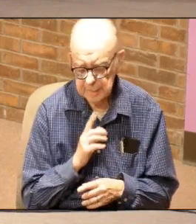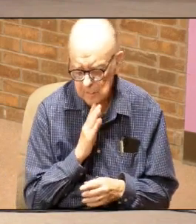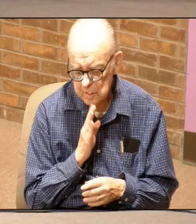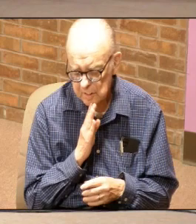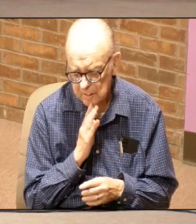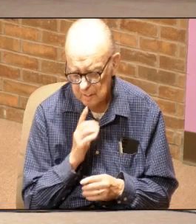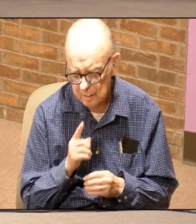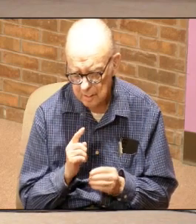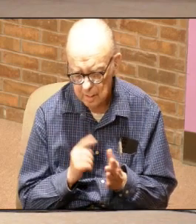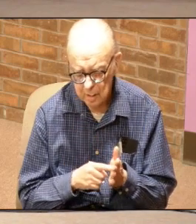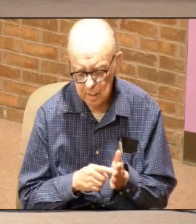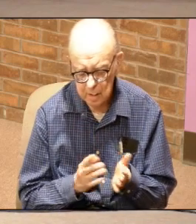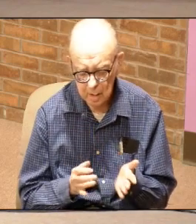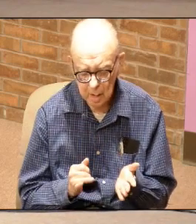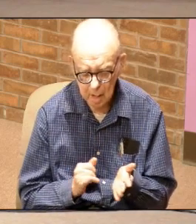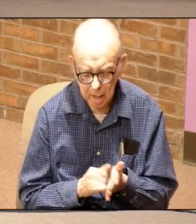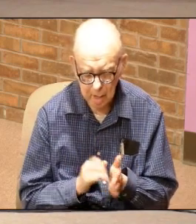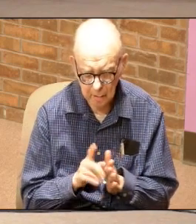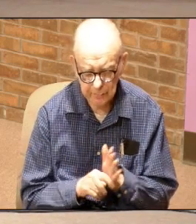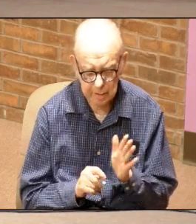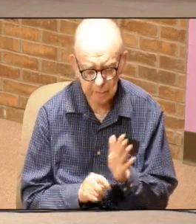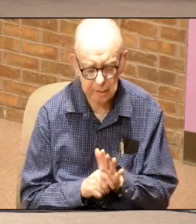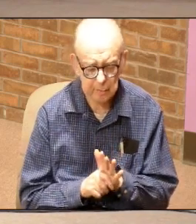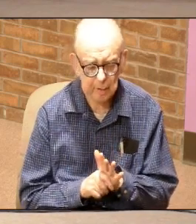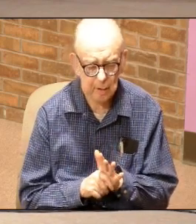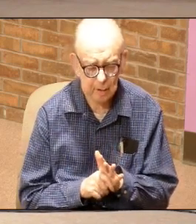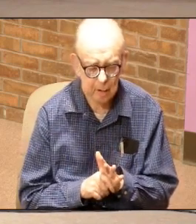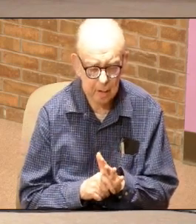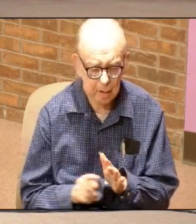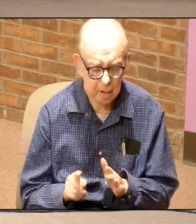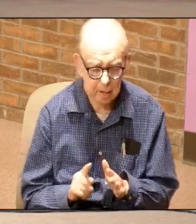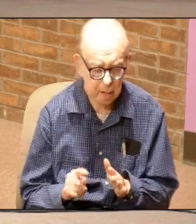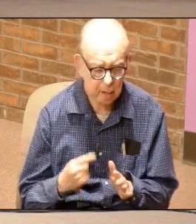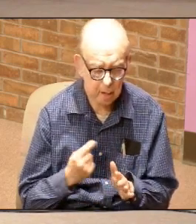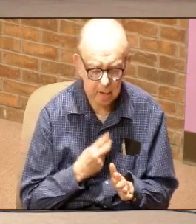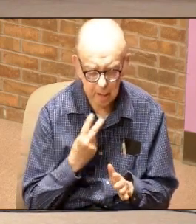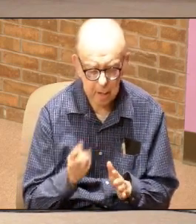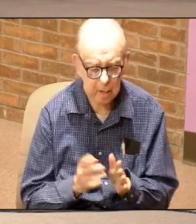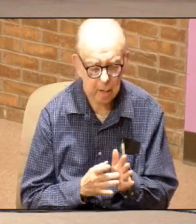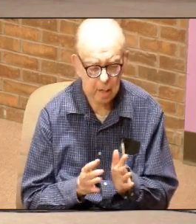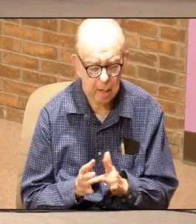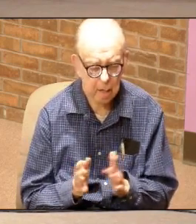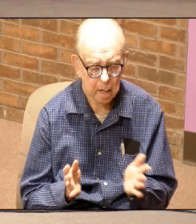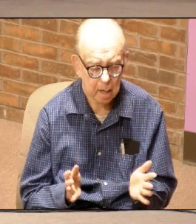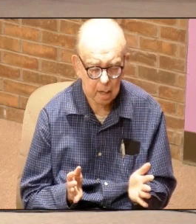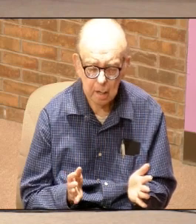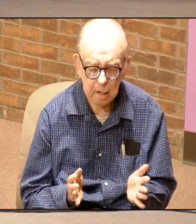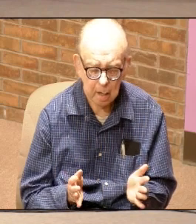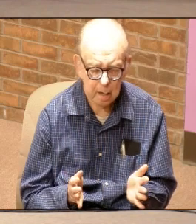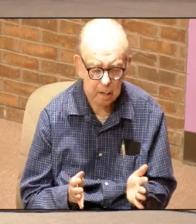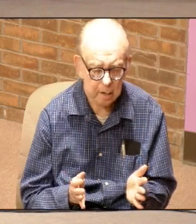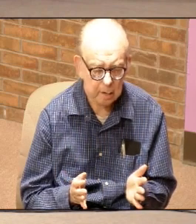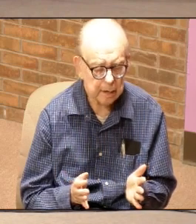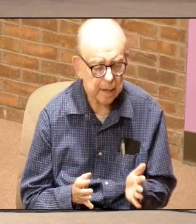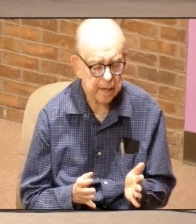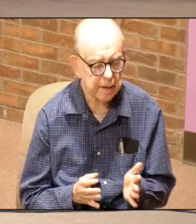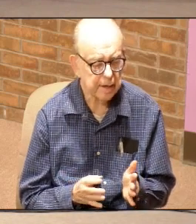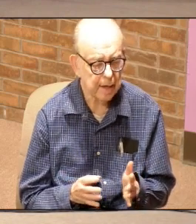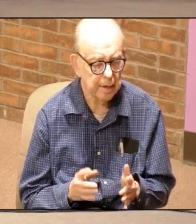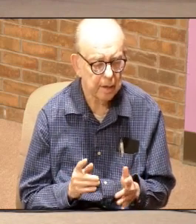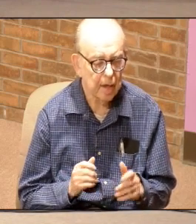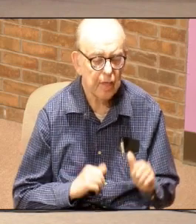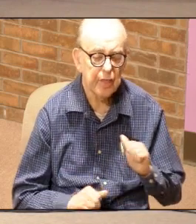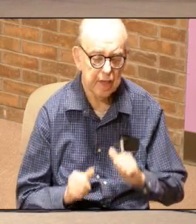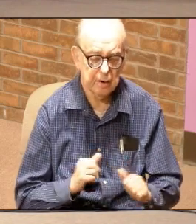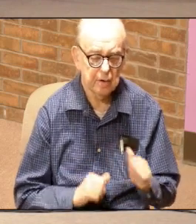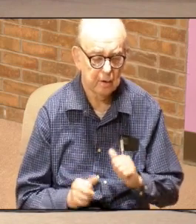talking. We showed a video of where we had seen Jesus at the Sight and Sound Theater.